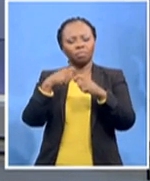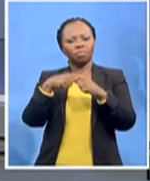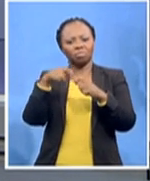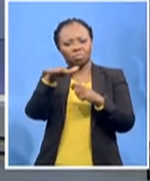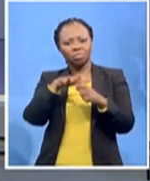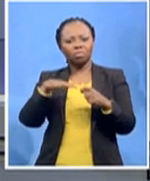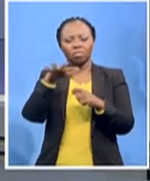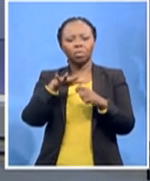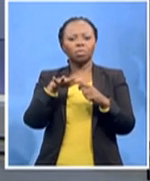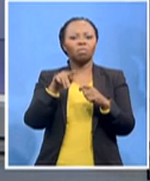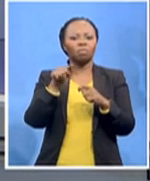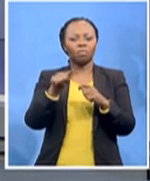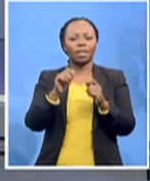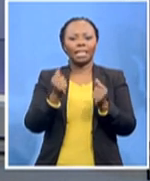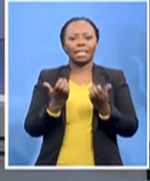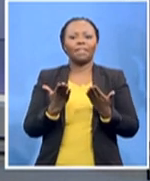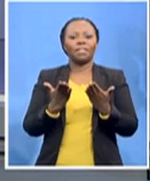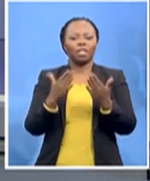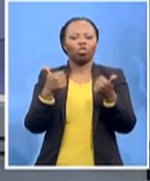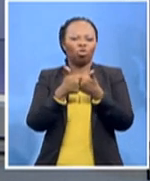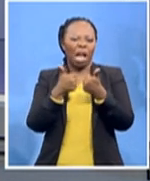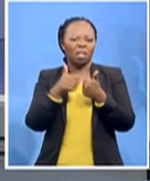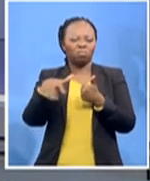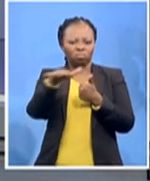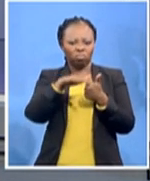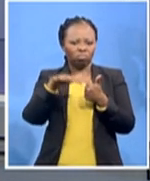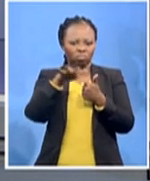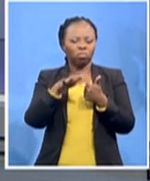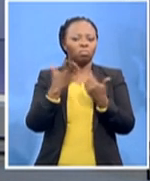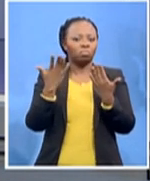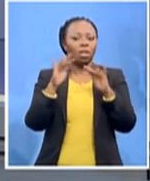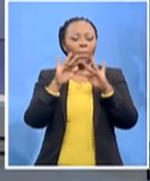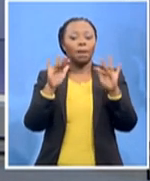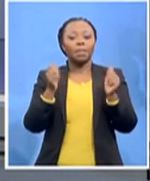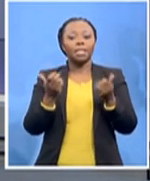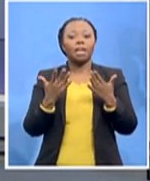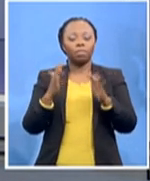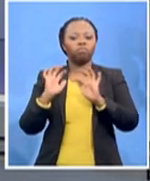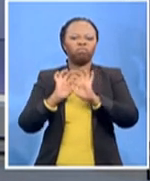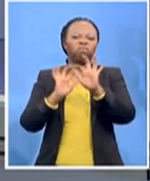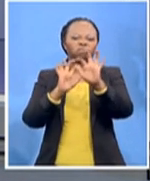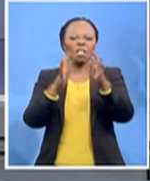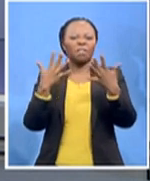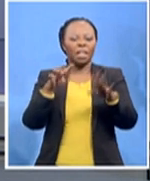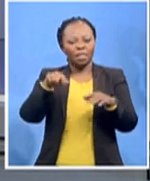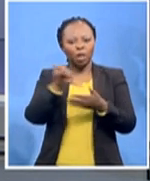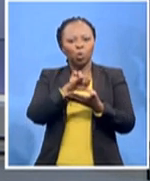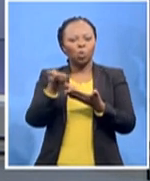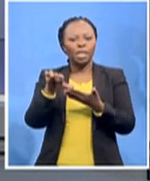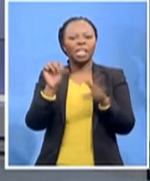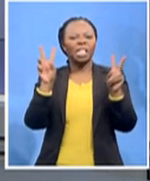challenges in the area. This follows a public service delivery protest earlier this week. Issues were raised by the residents. It also includes poor maintenance